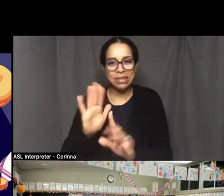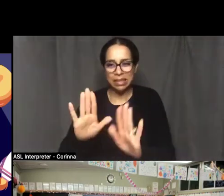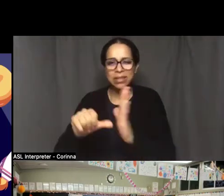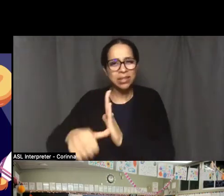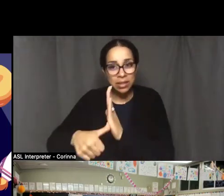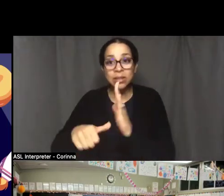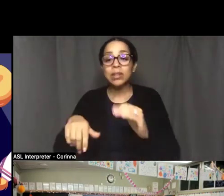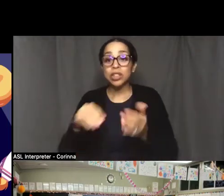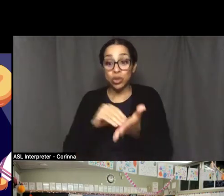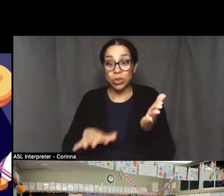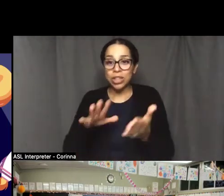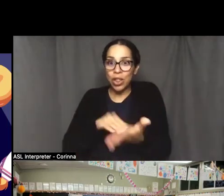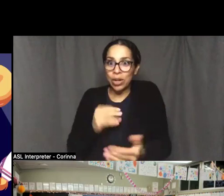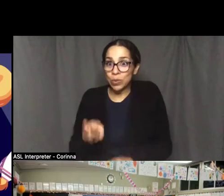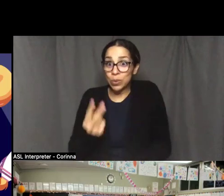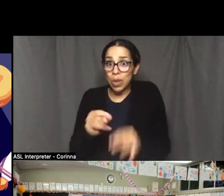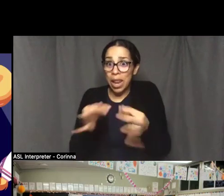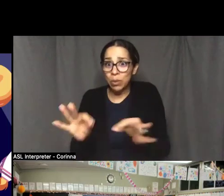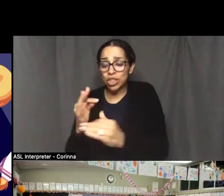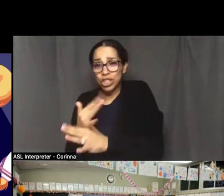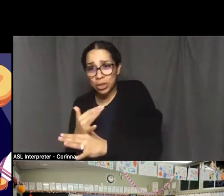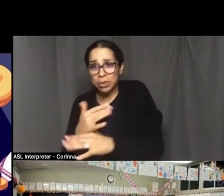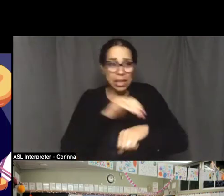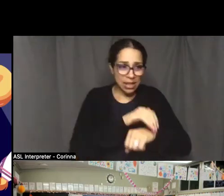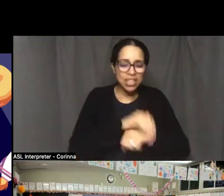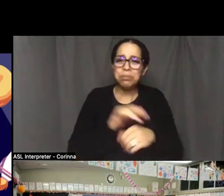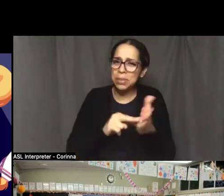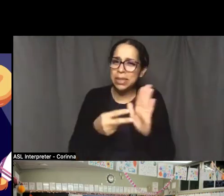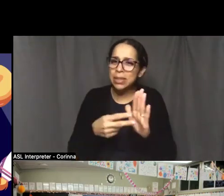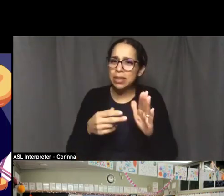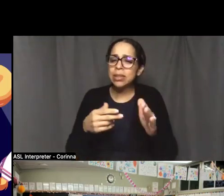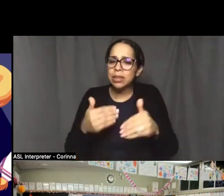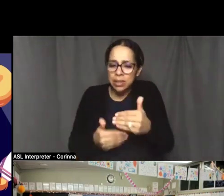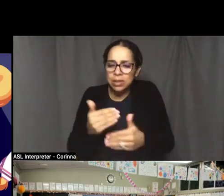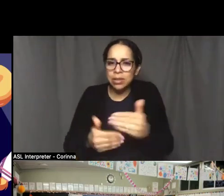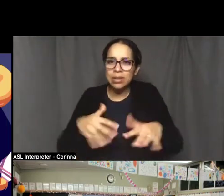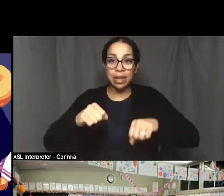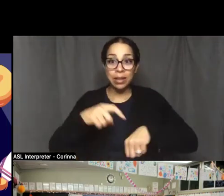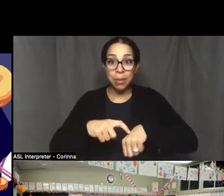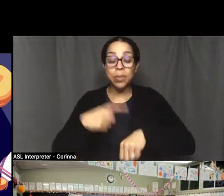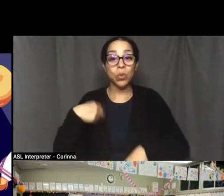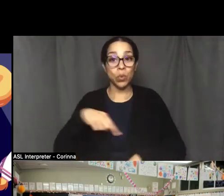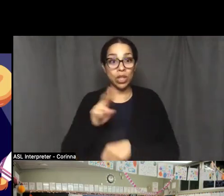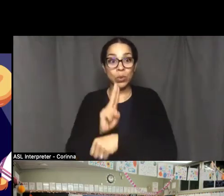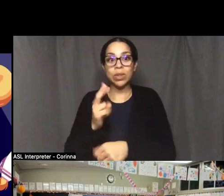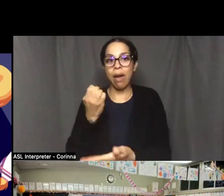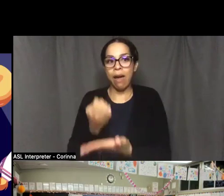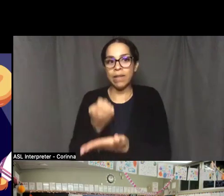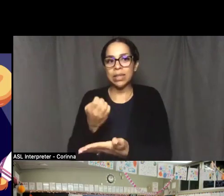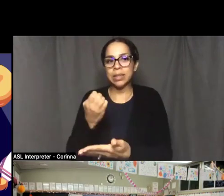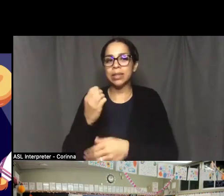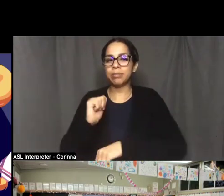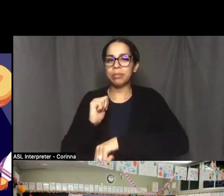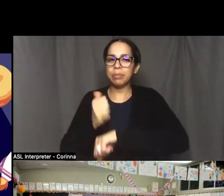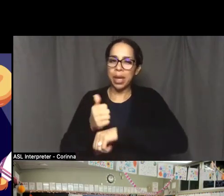down a little bit. We do use at our school evidence-based curricula to teach reading and writing. So what